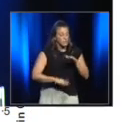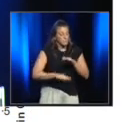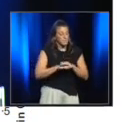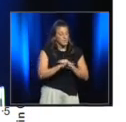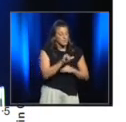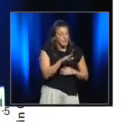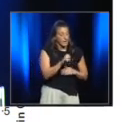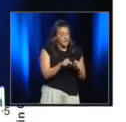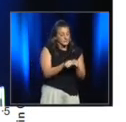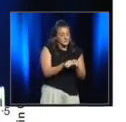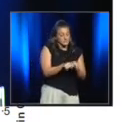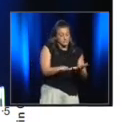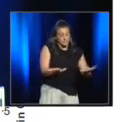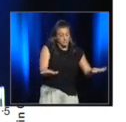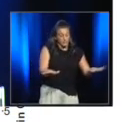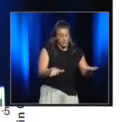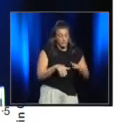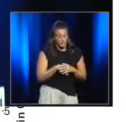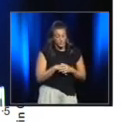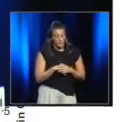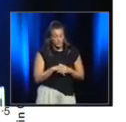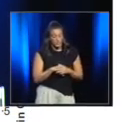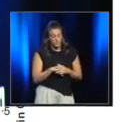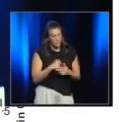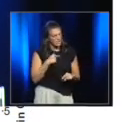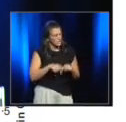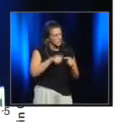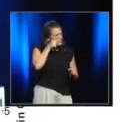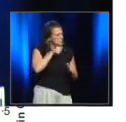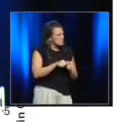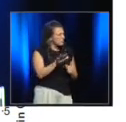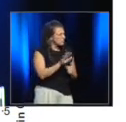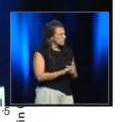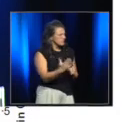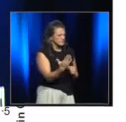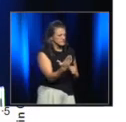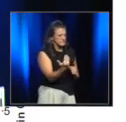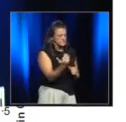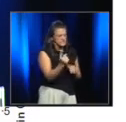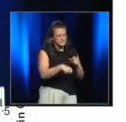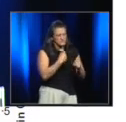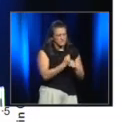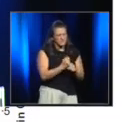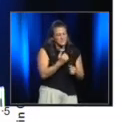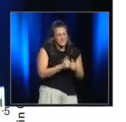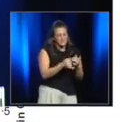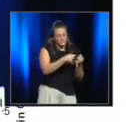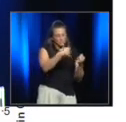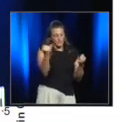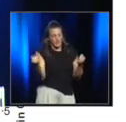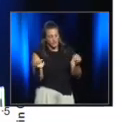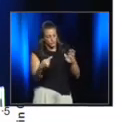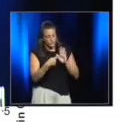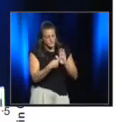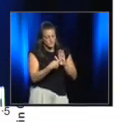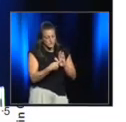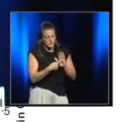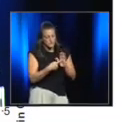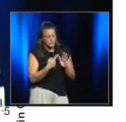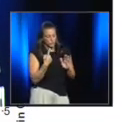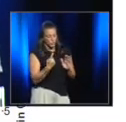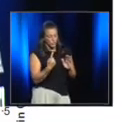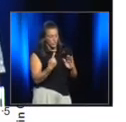extent over, I can't remember, it's probably about a 15-year period. Each line is the maximum ice extent for an individual